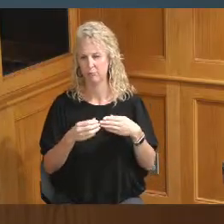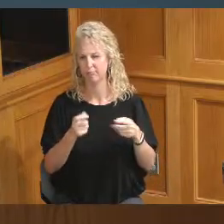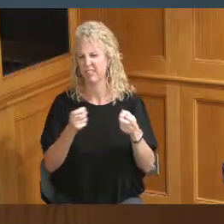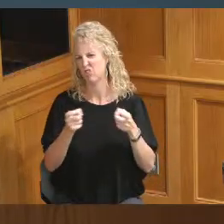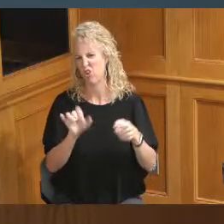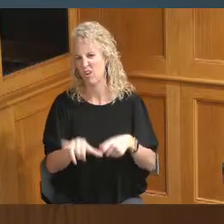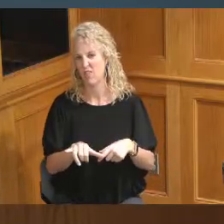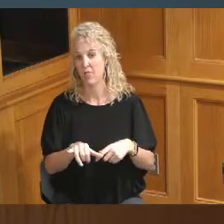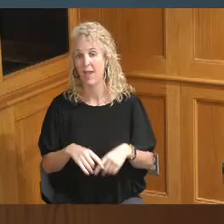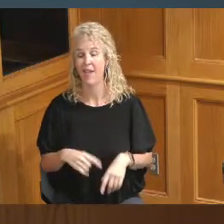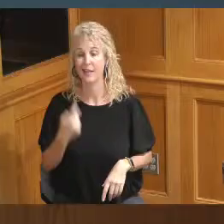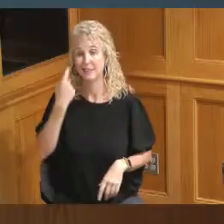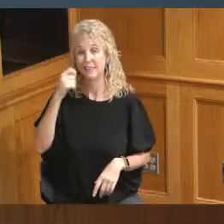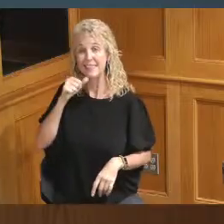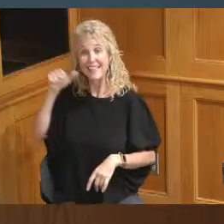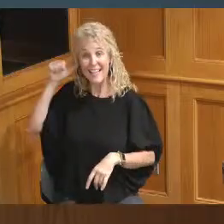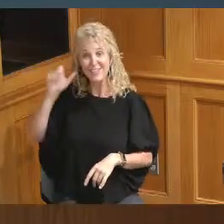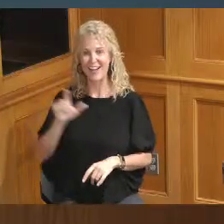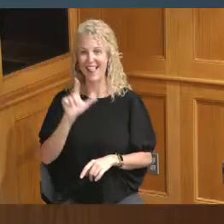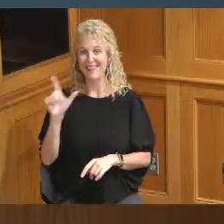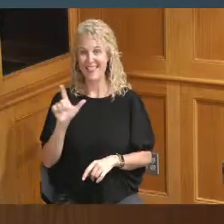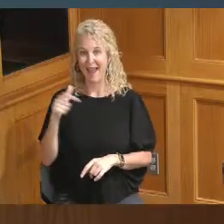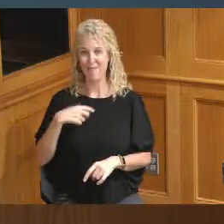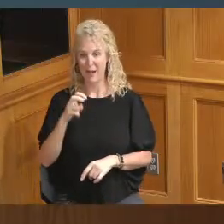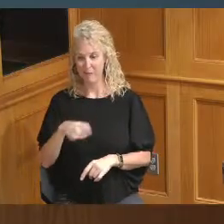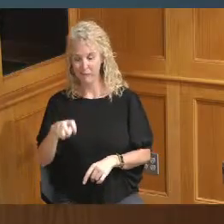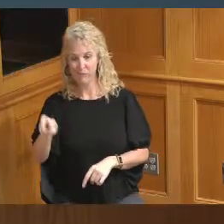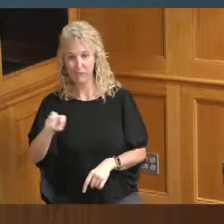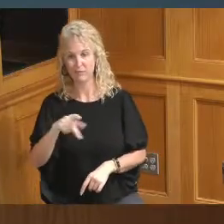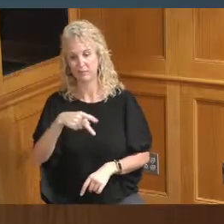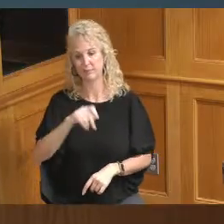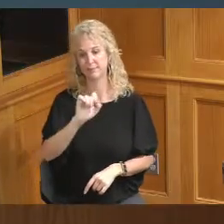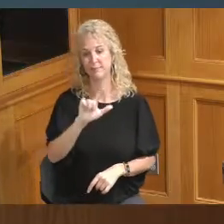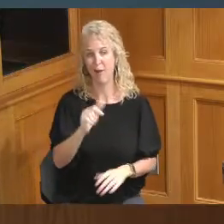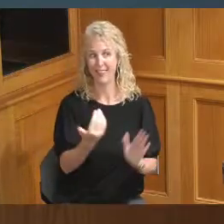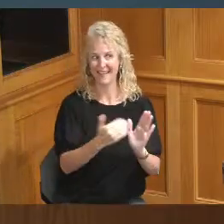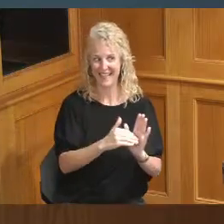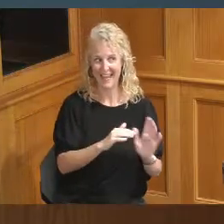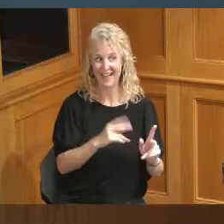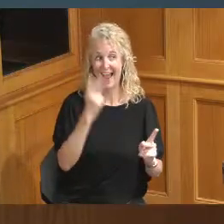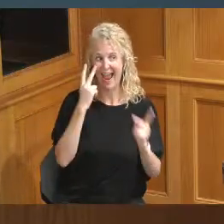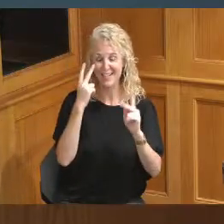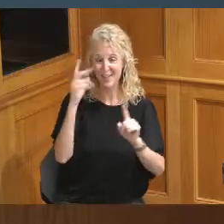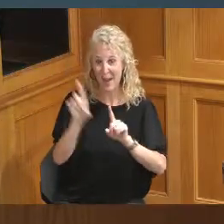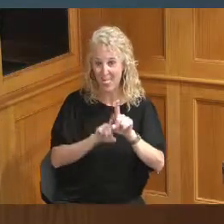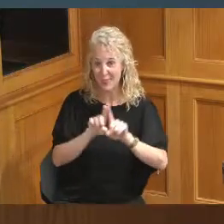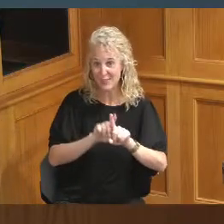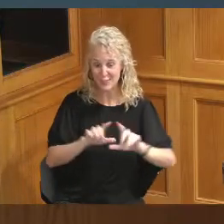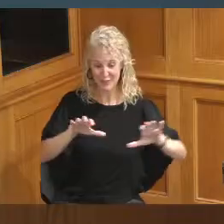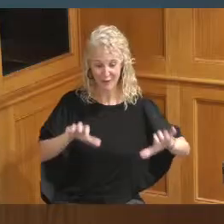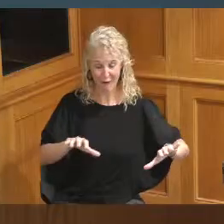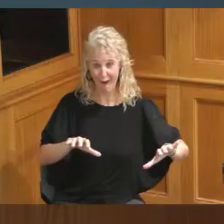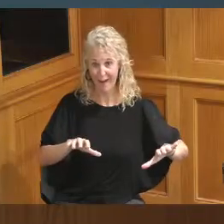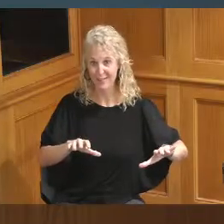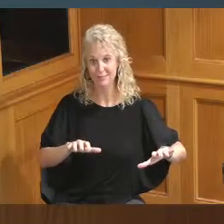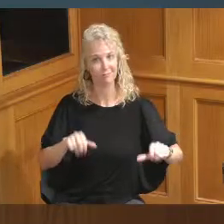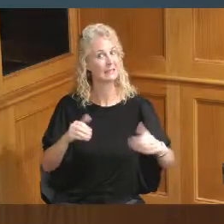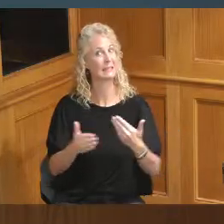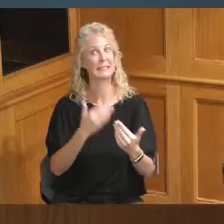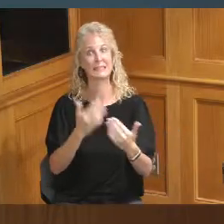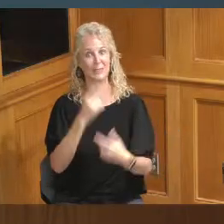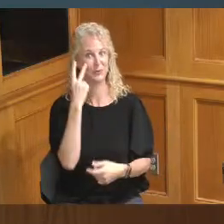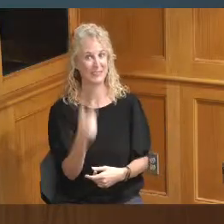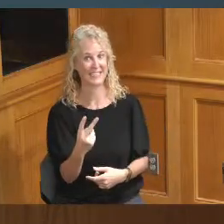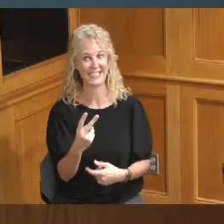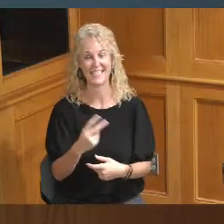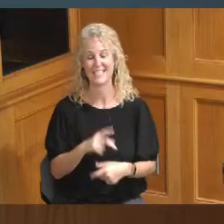went on a library tour yesterday, as I mentioned, thanks to Paula and her team. I did see the stars. They're very, very prominently displayed. They're